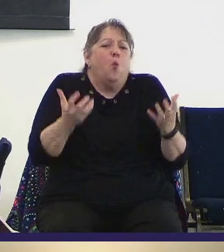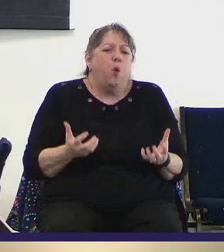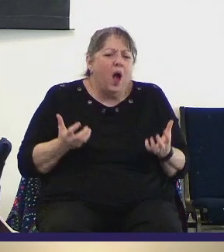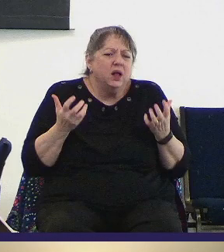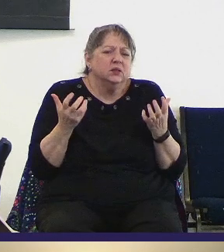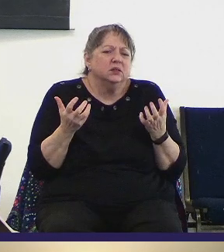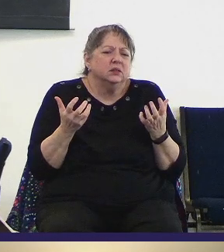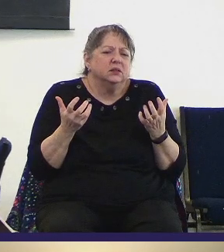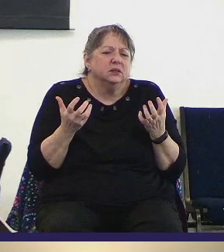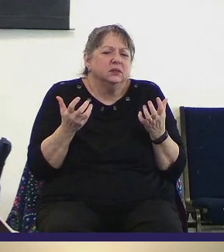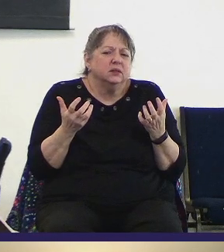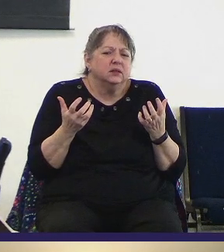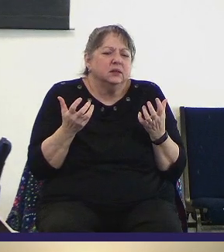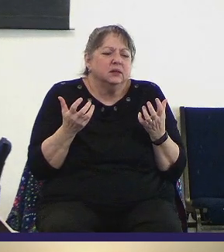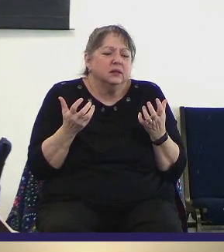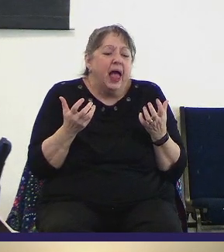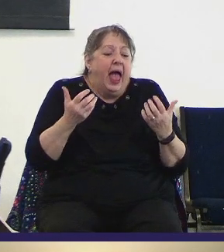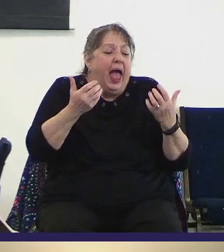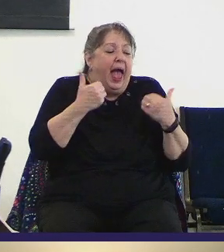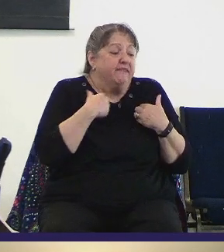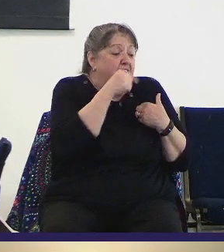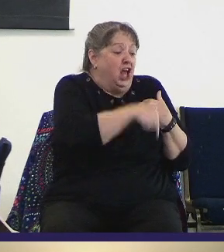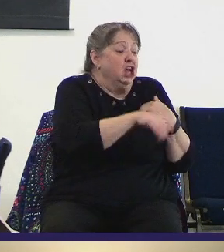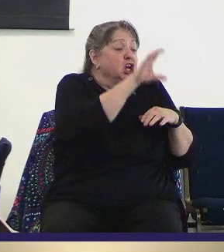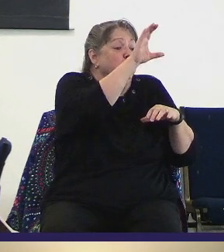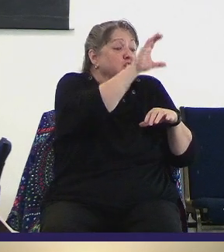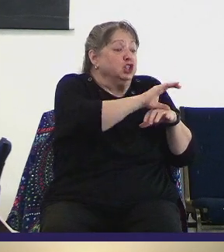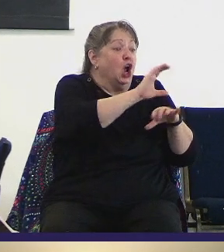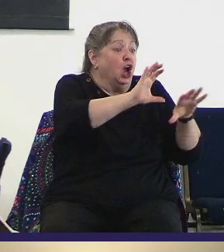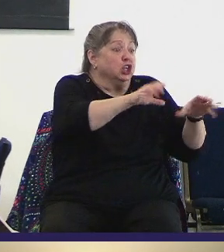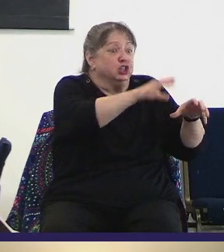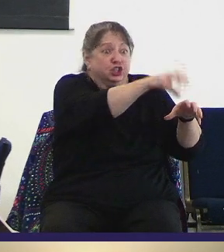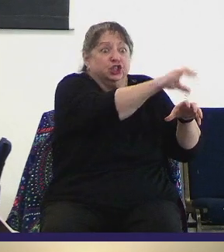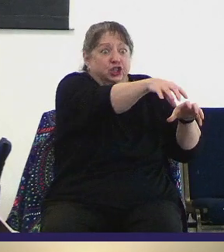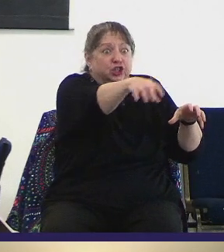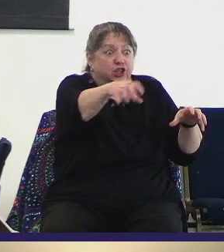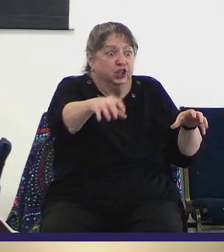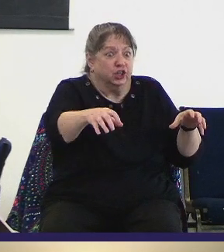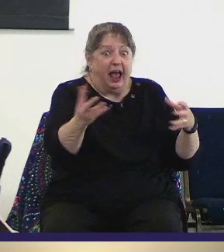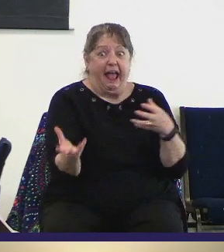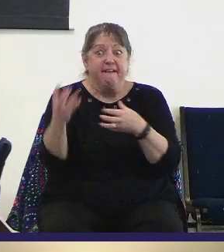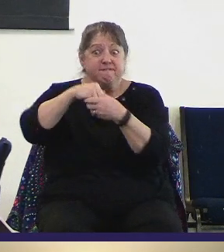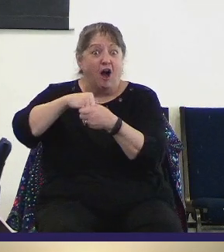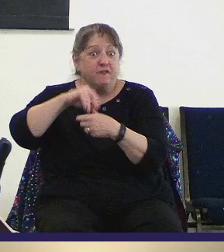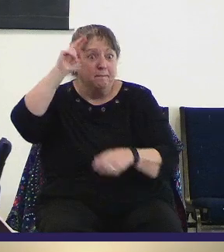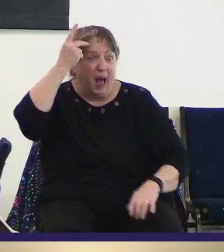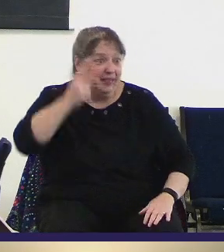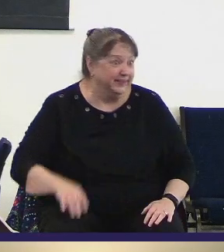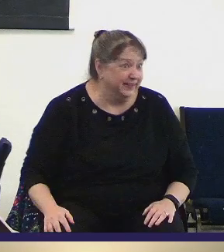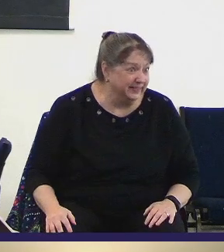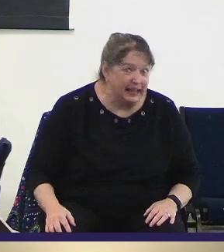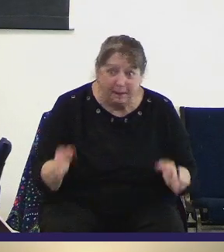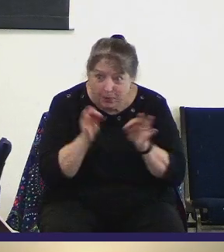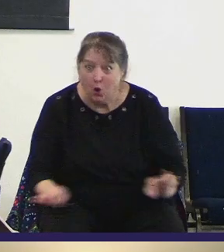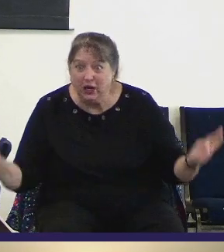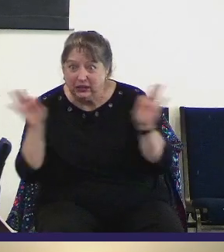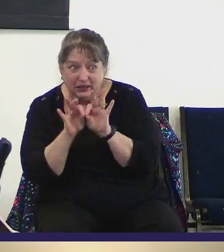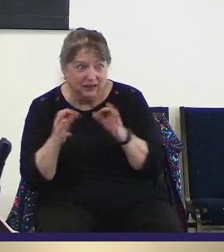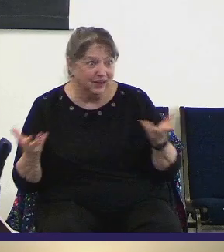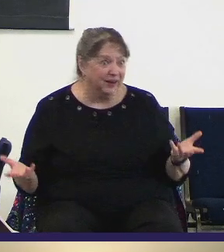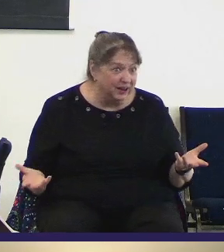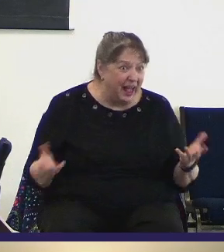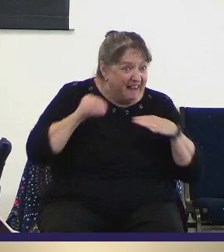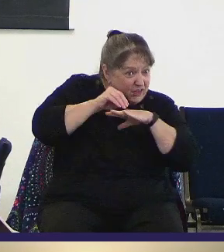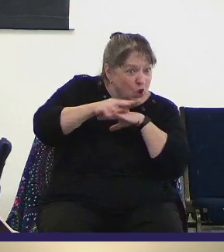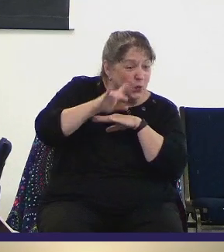the church to the political world. I think there is no bigger than a time like we are living in now, in